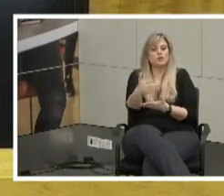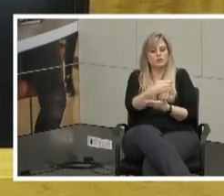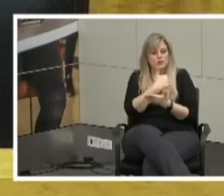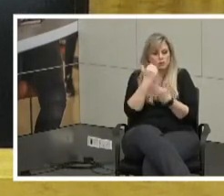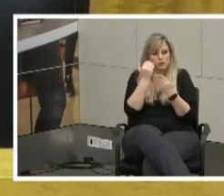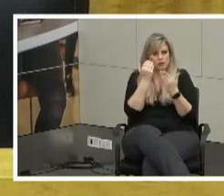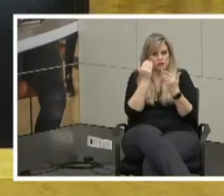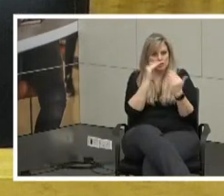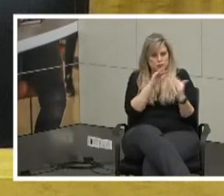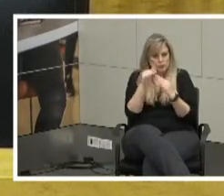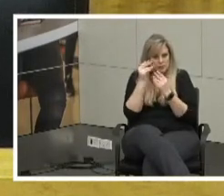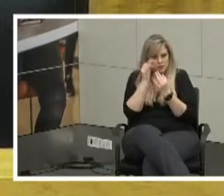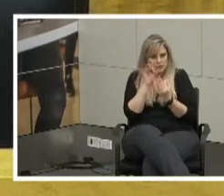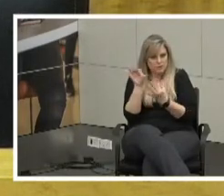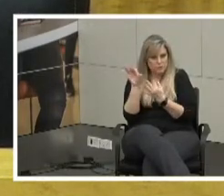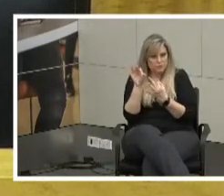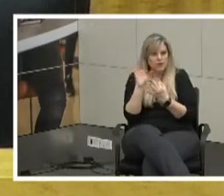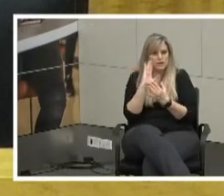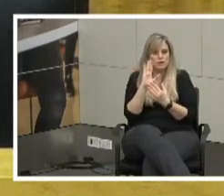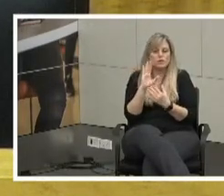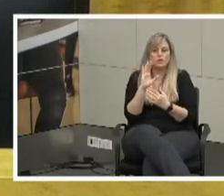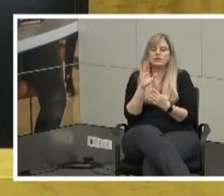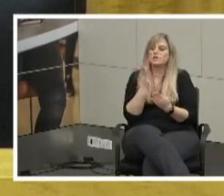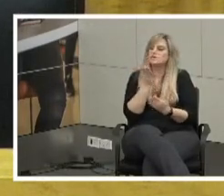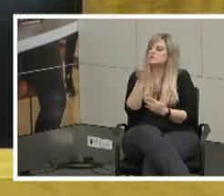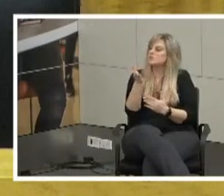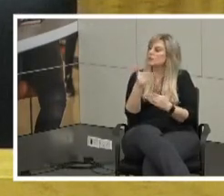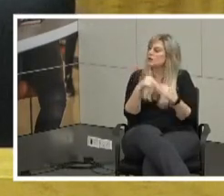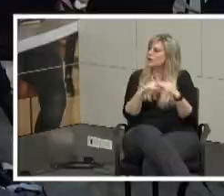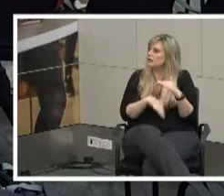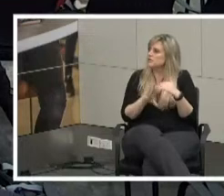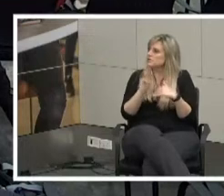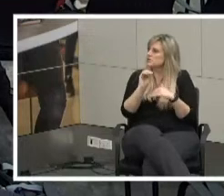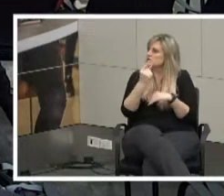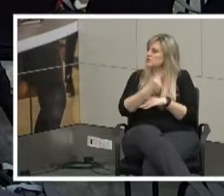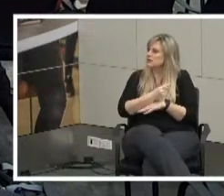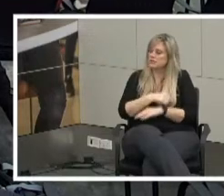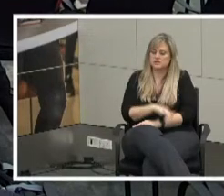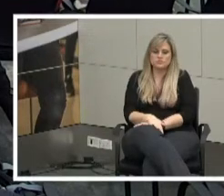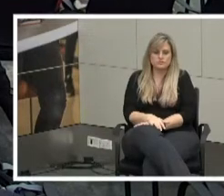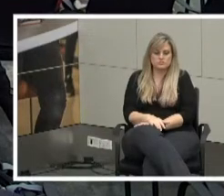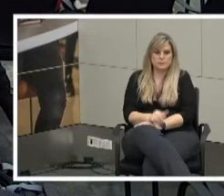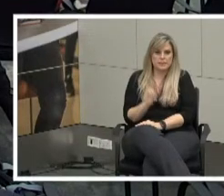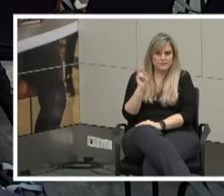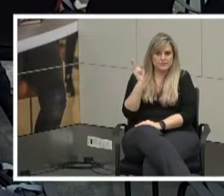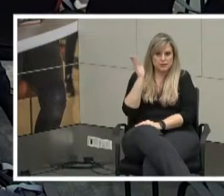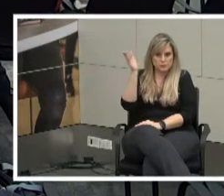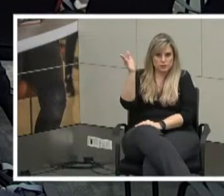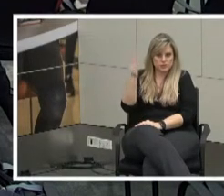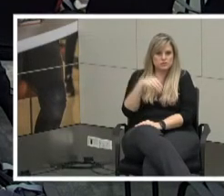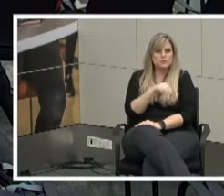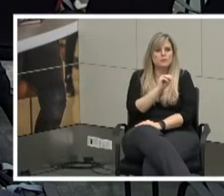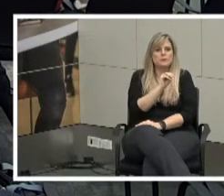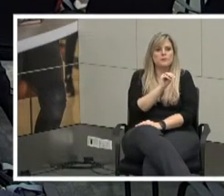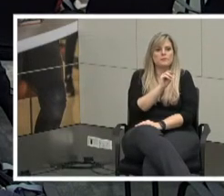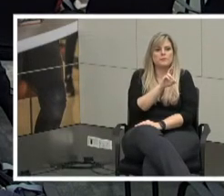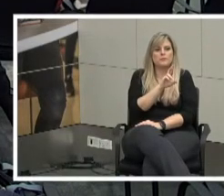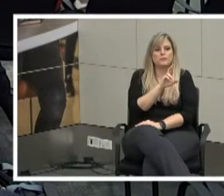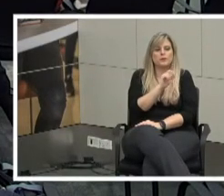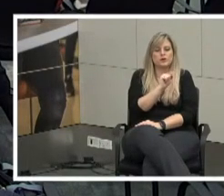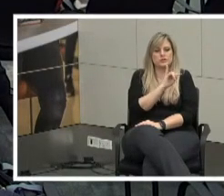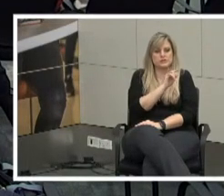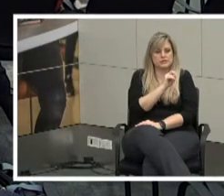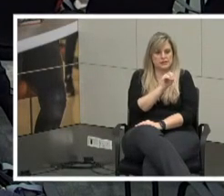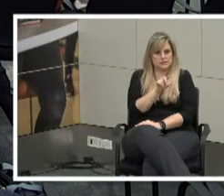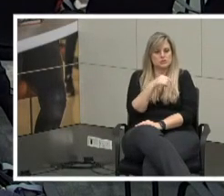said plan to the board within 60 days is there a second Mr Martinez thank